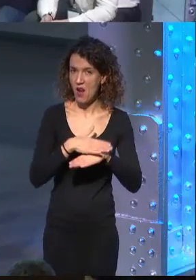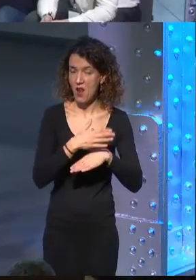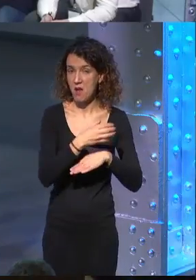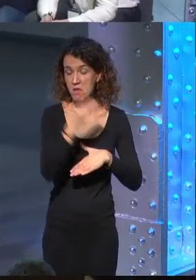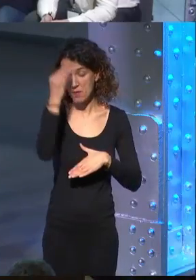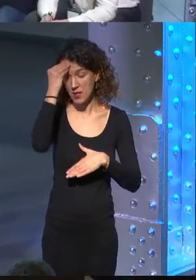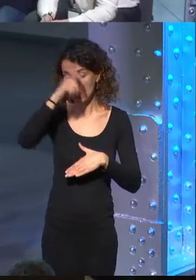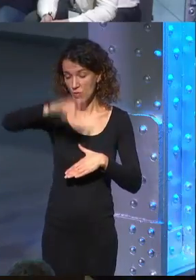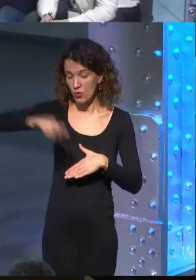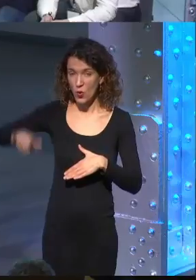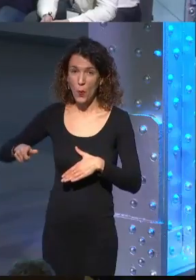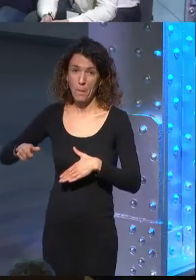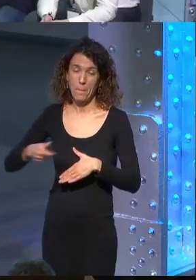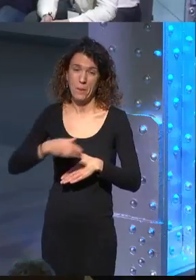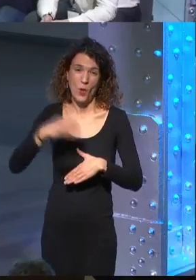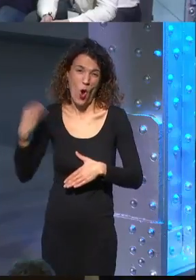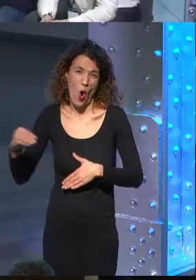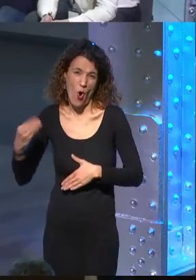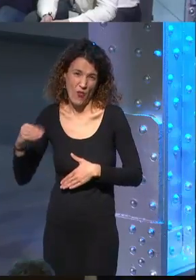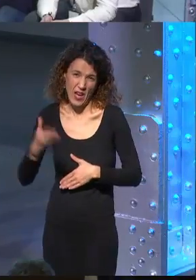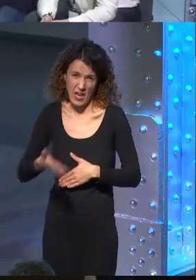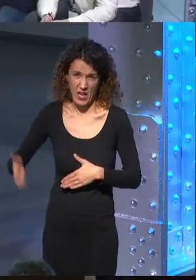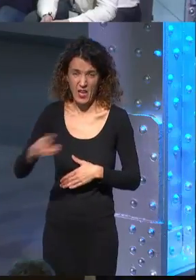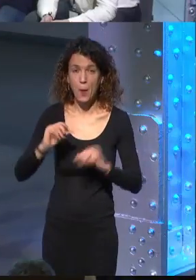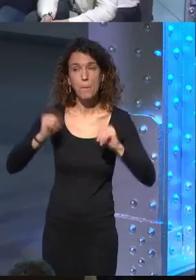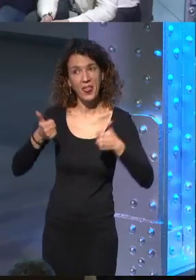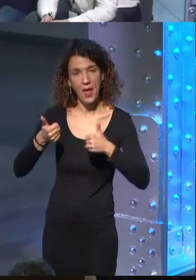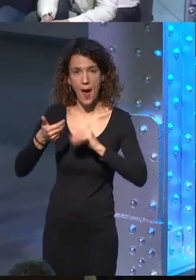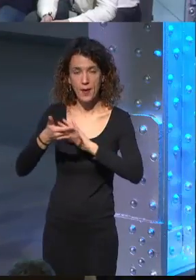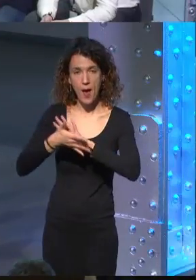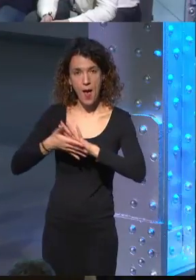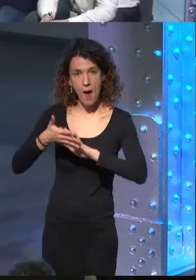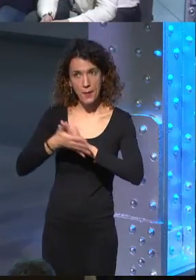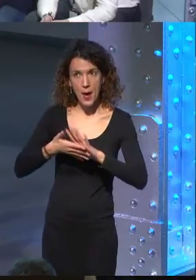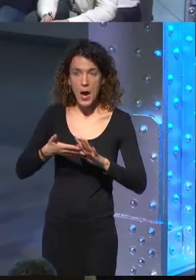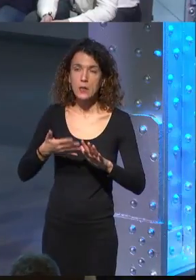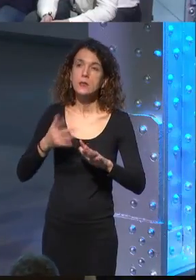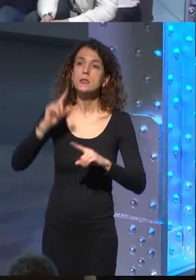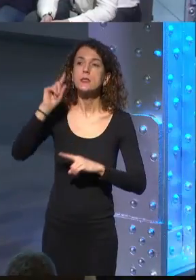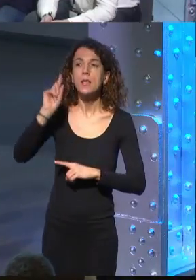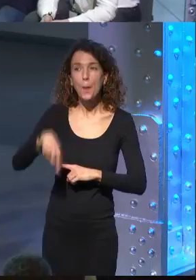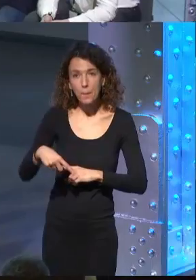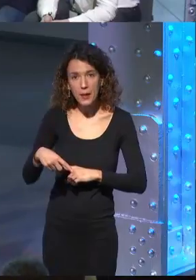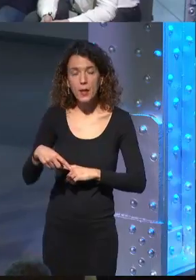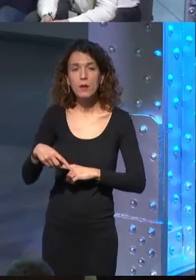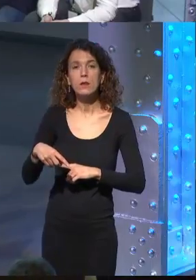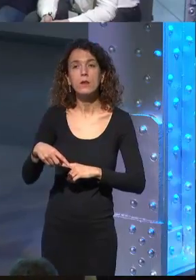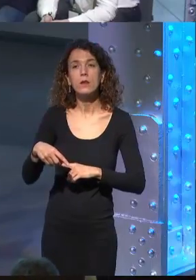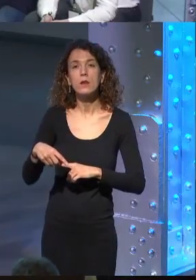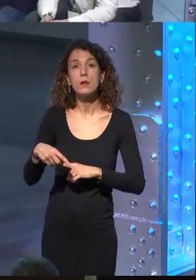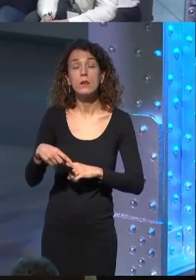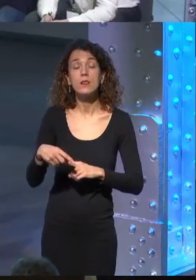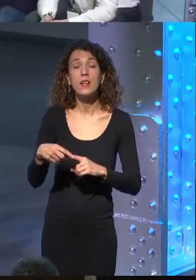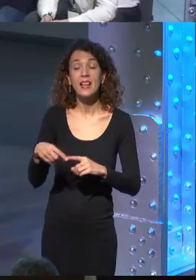quite superficial, I think. I think that they are too young for that, but they should start to talk and they